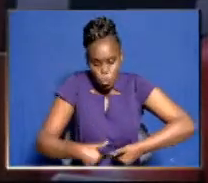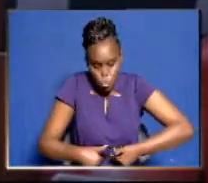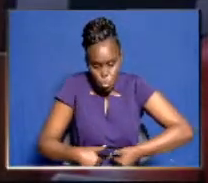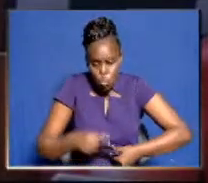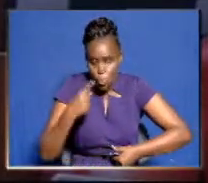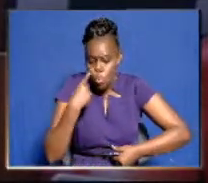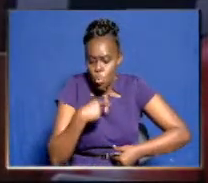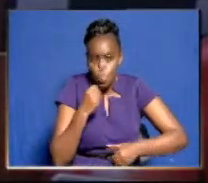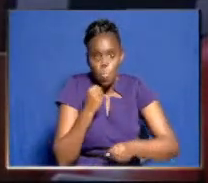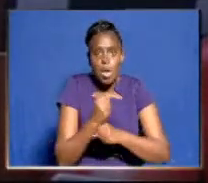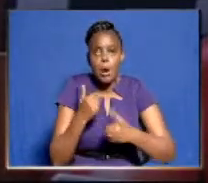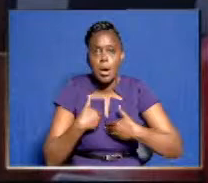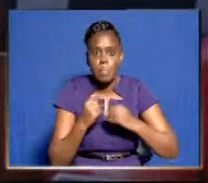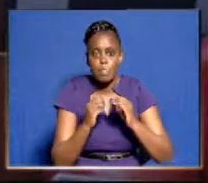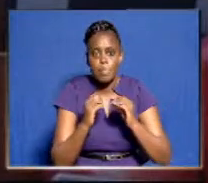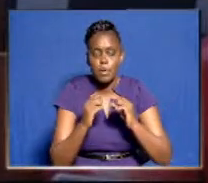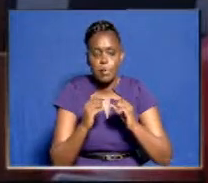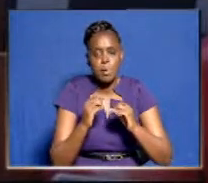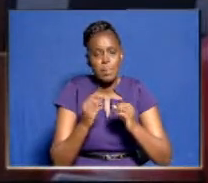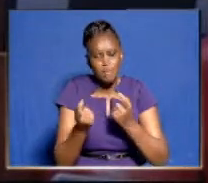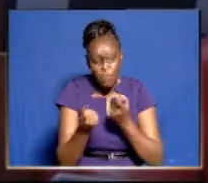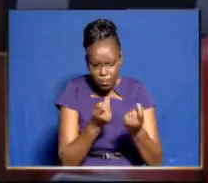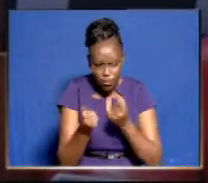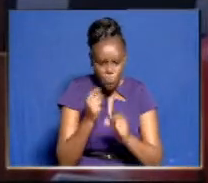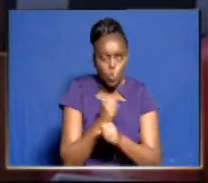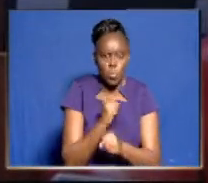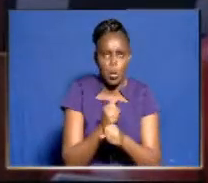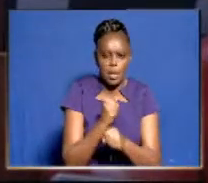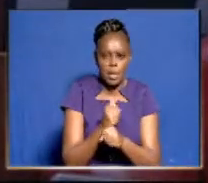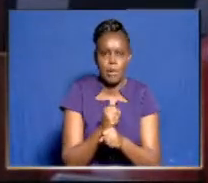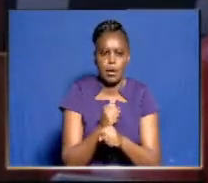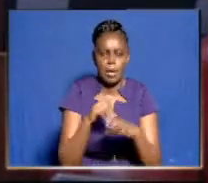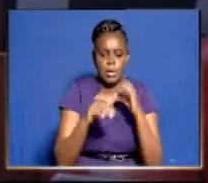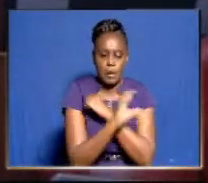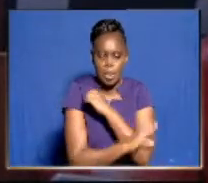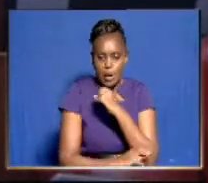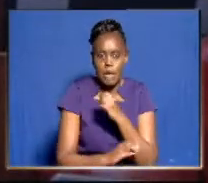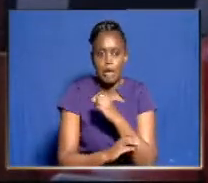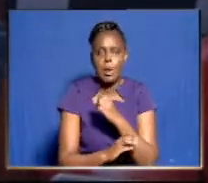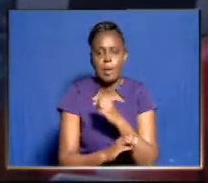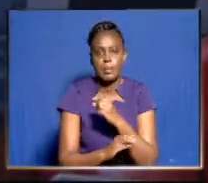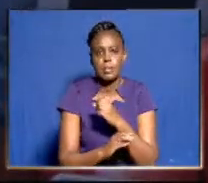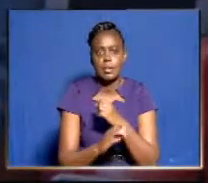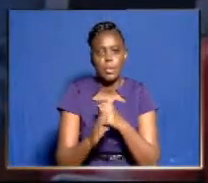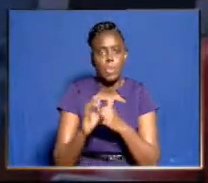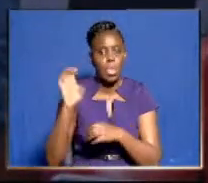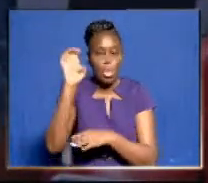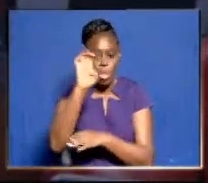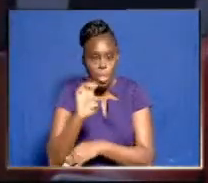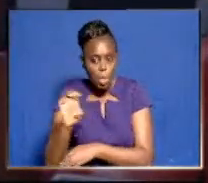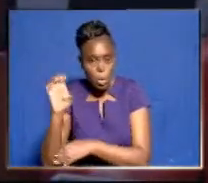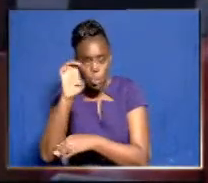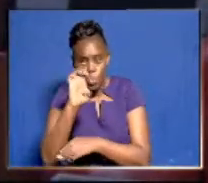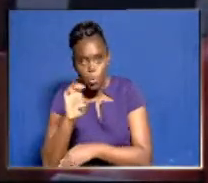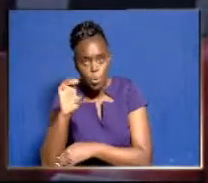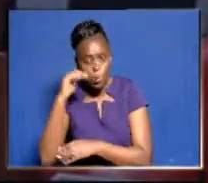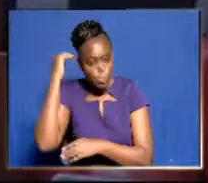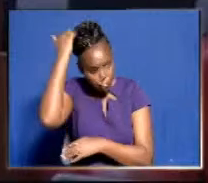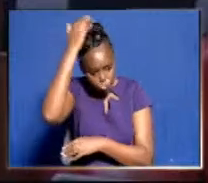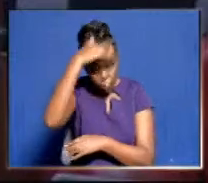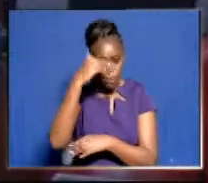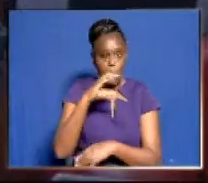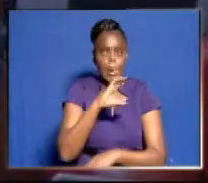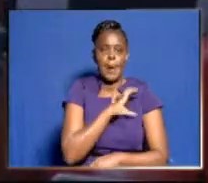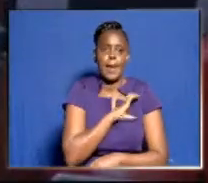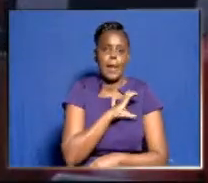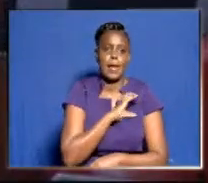are underemployed in this country. In the countries of Middle East, Europe, Australia, Canada,